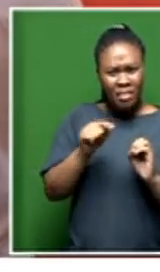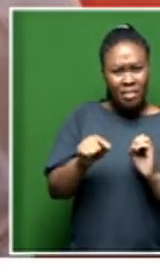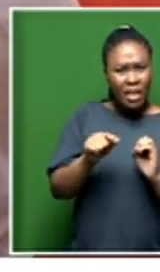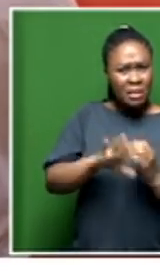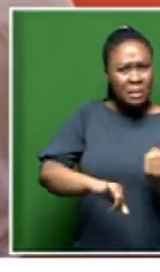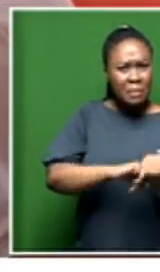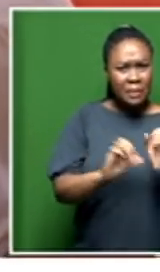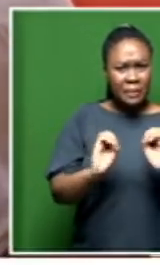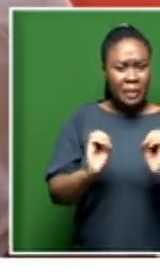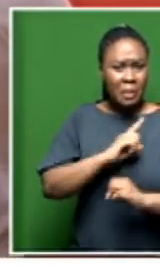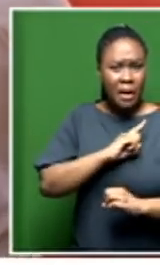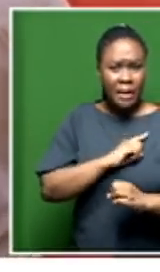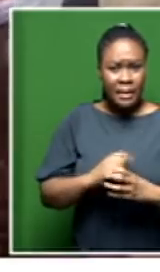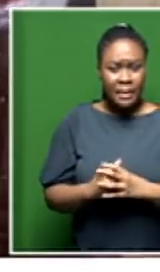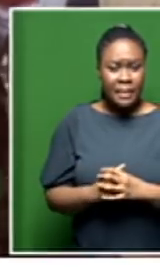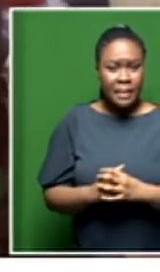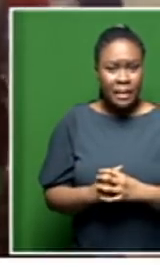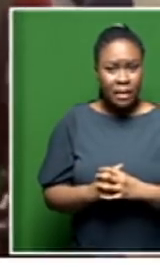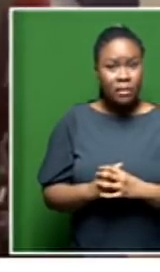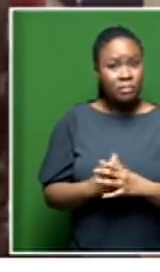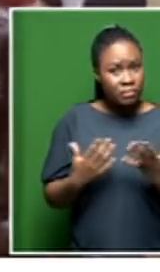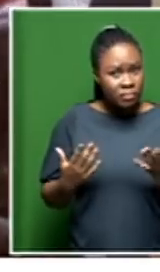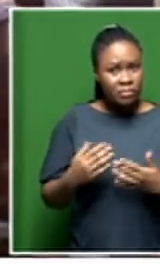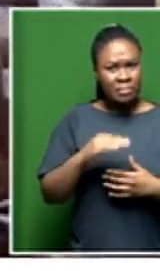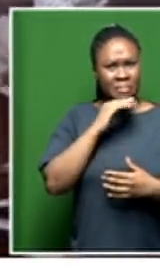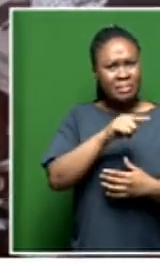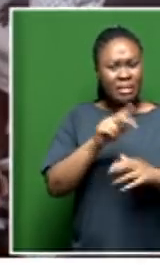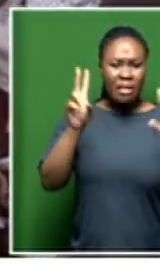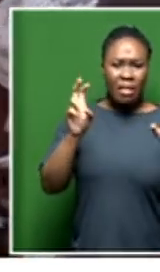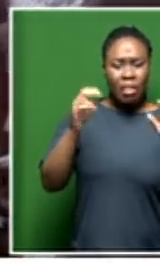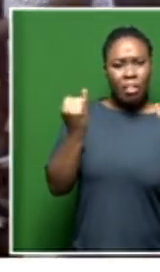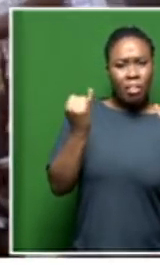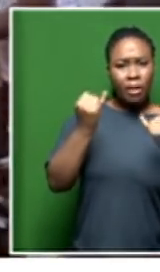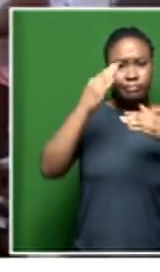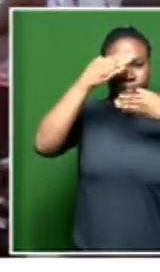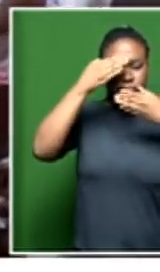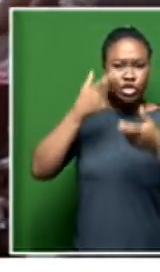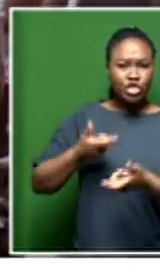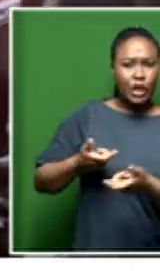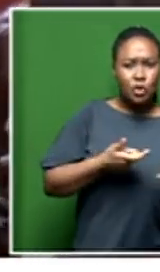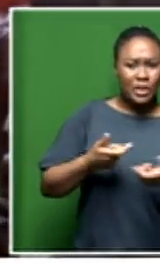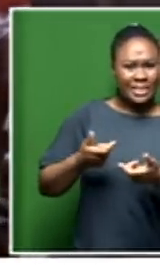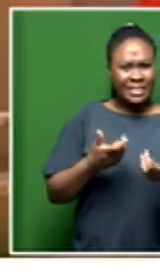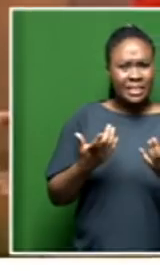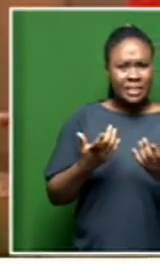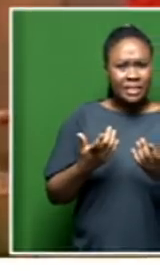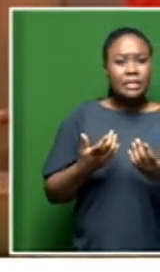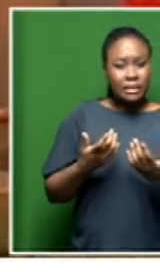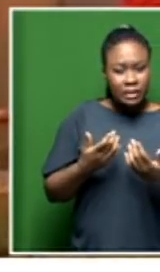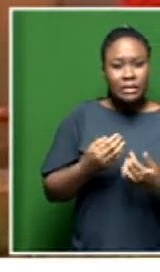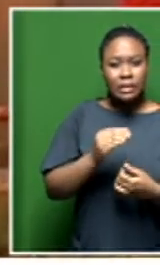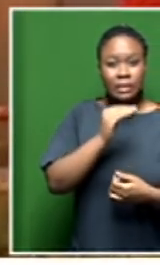and even meet these terrorists or criminals who has committed treason? Until that we do not